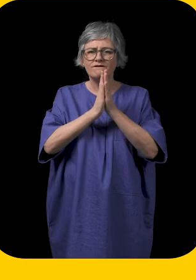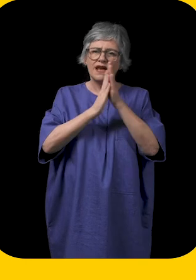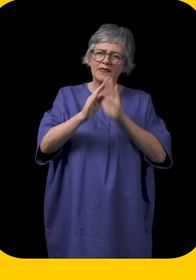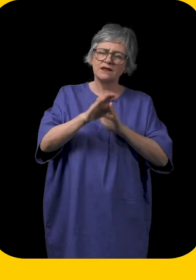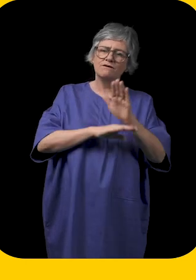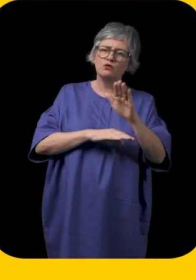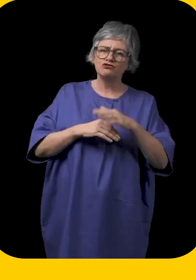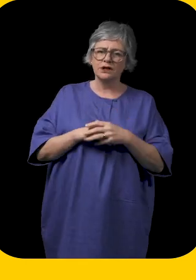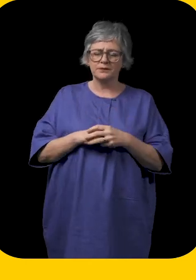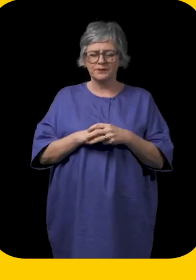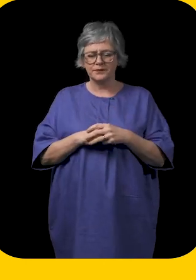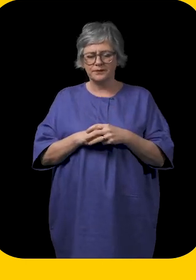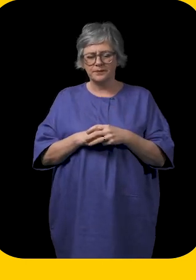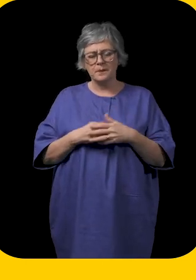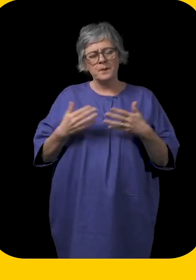for faith in the future?